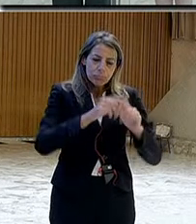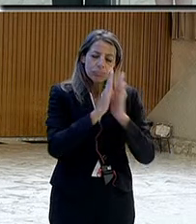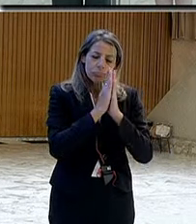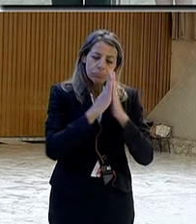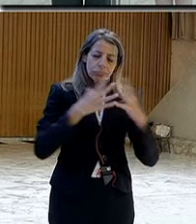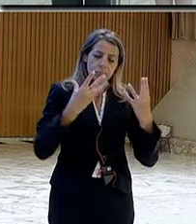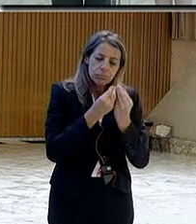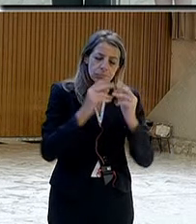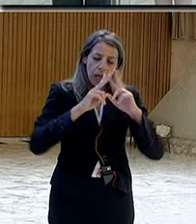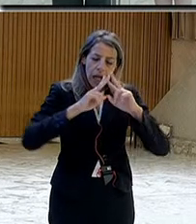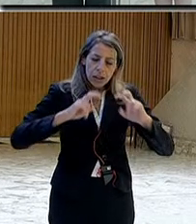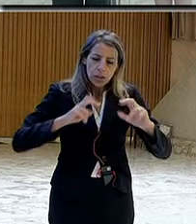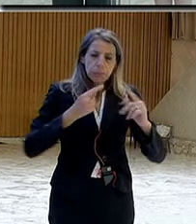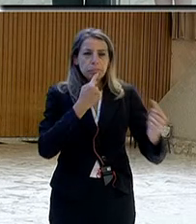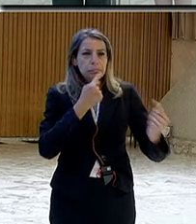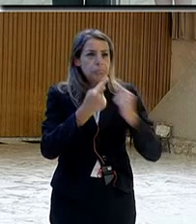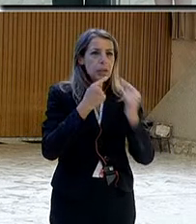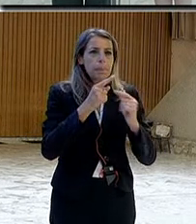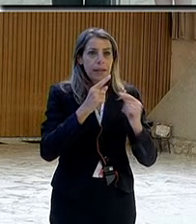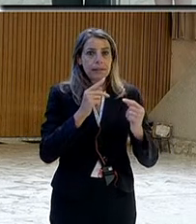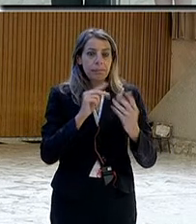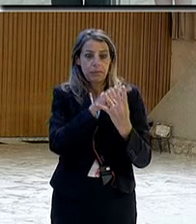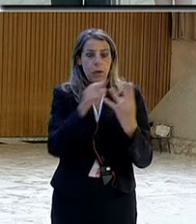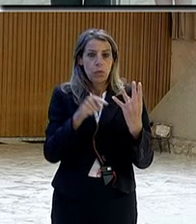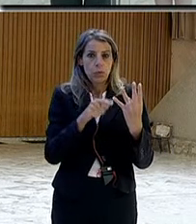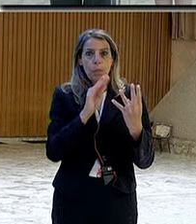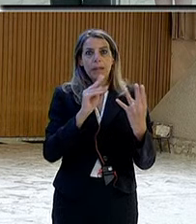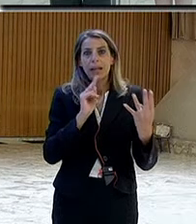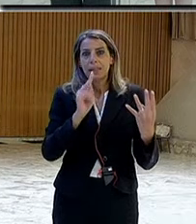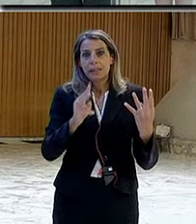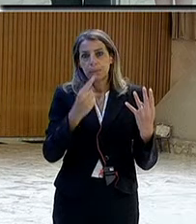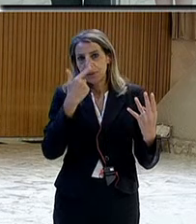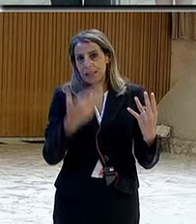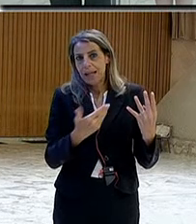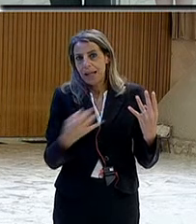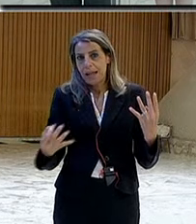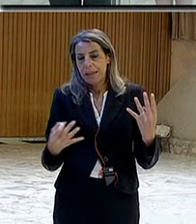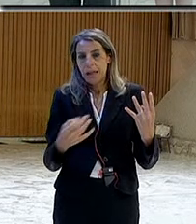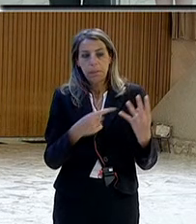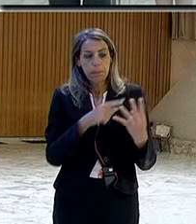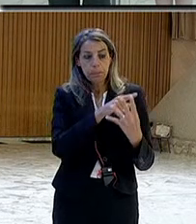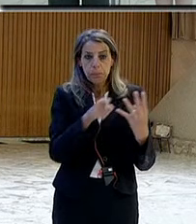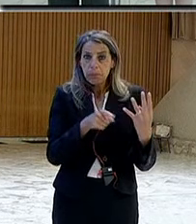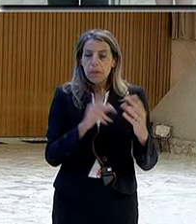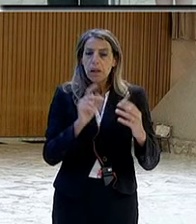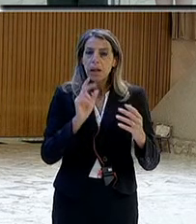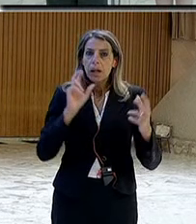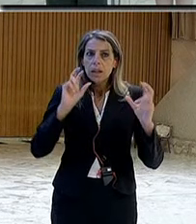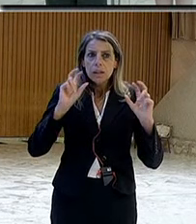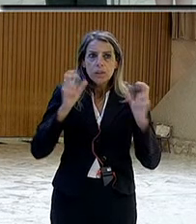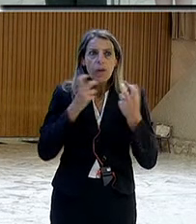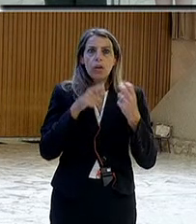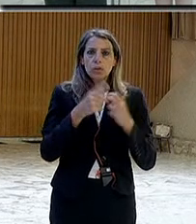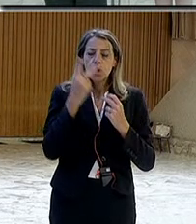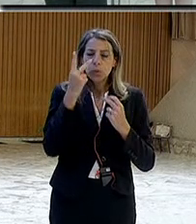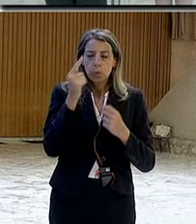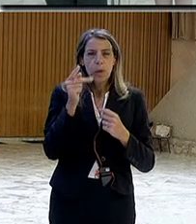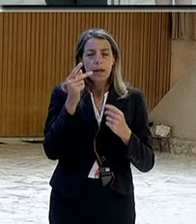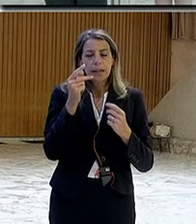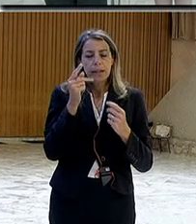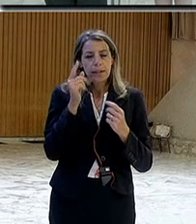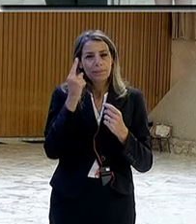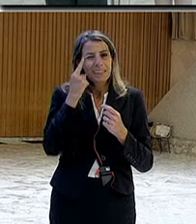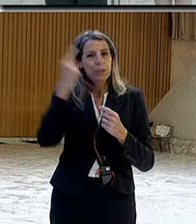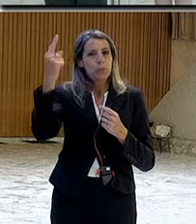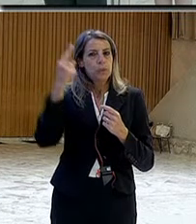discussions intended to offer a coherent response to these questions. Two significant insights emerged from this effort. The first was